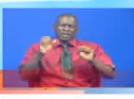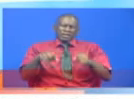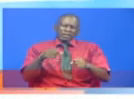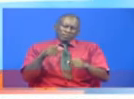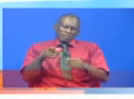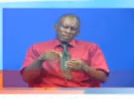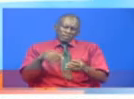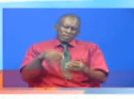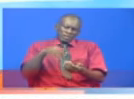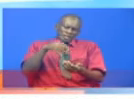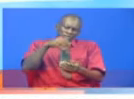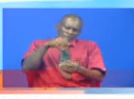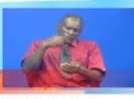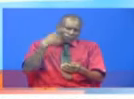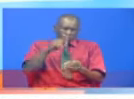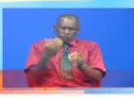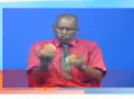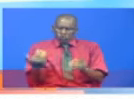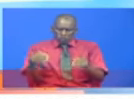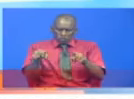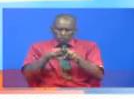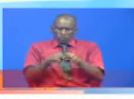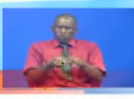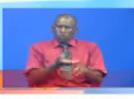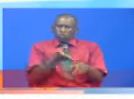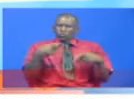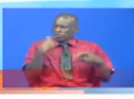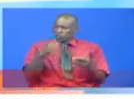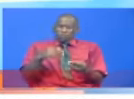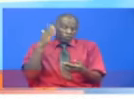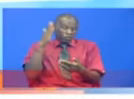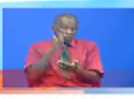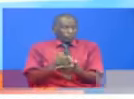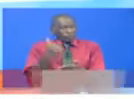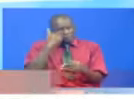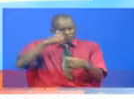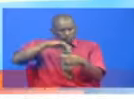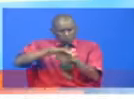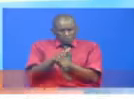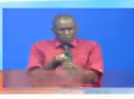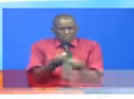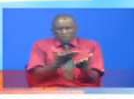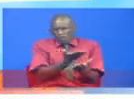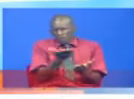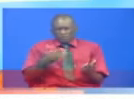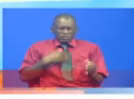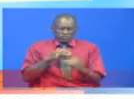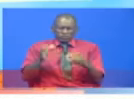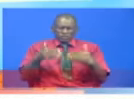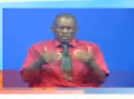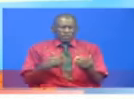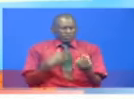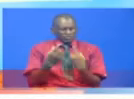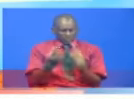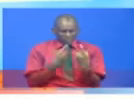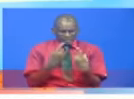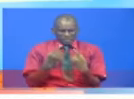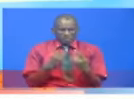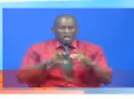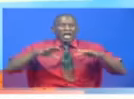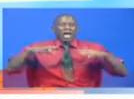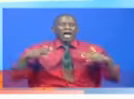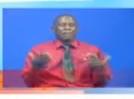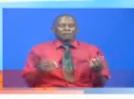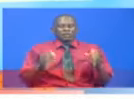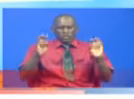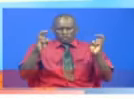children who turn out positive. There is also quite a bit of debate regarding the